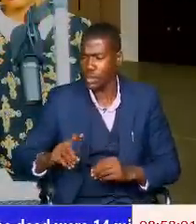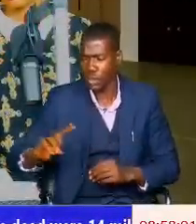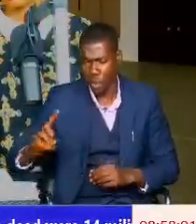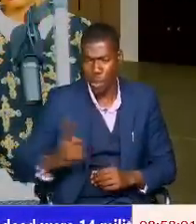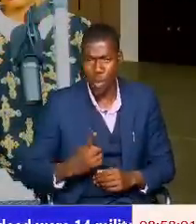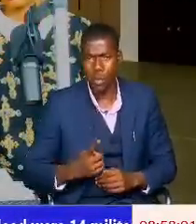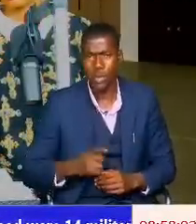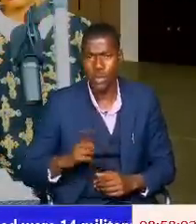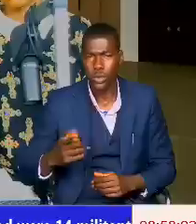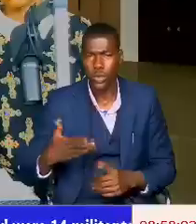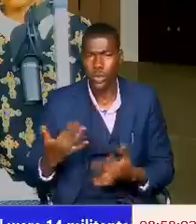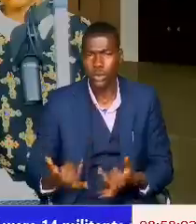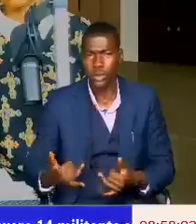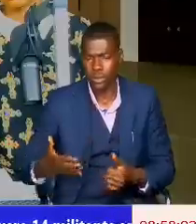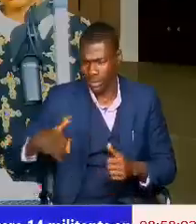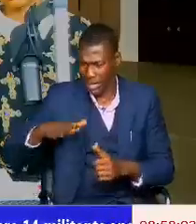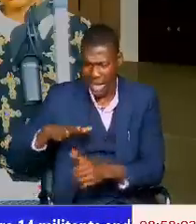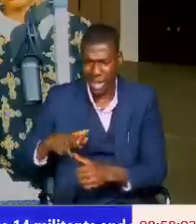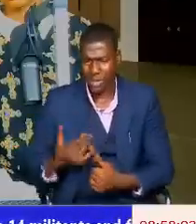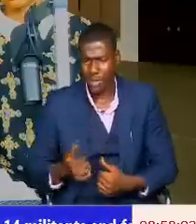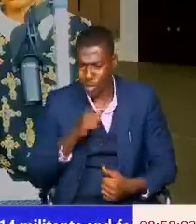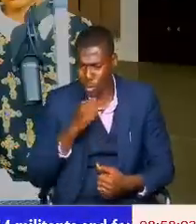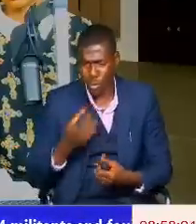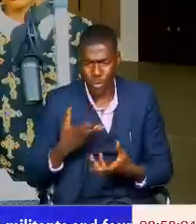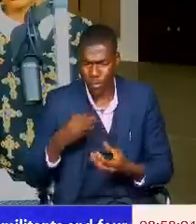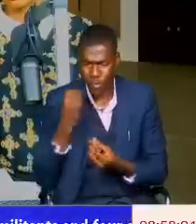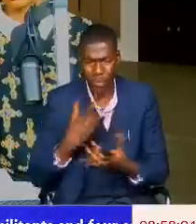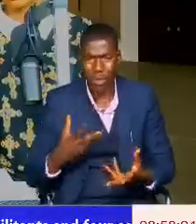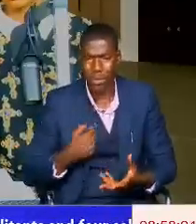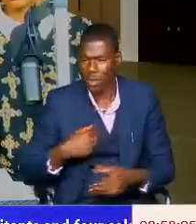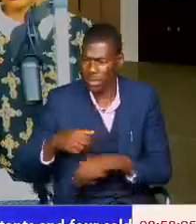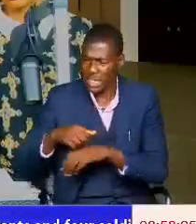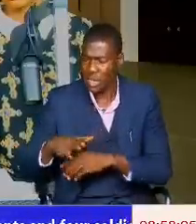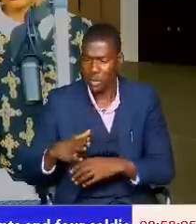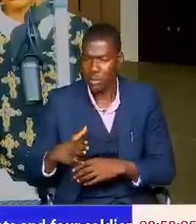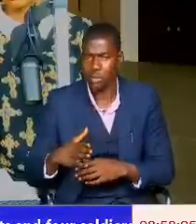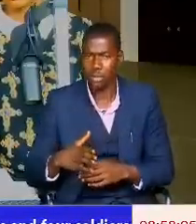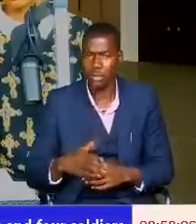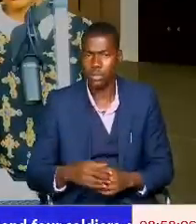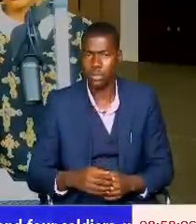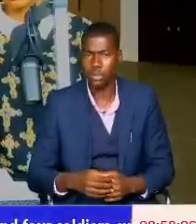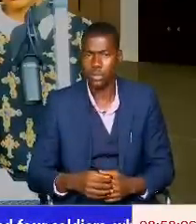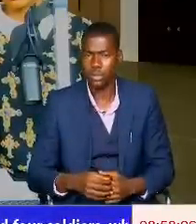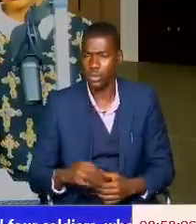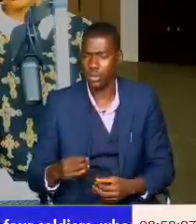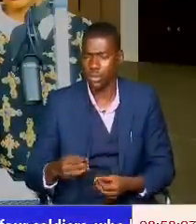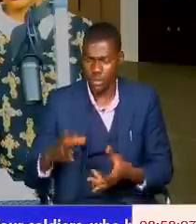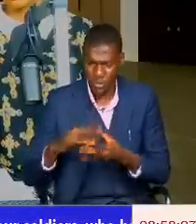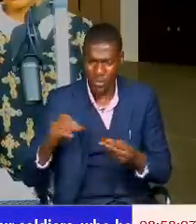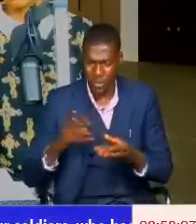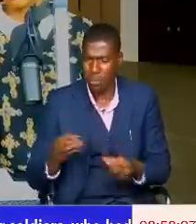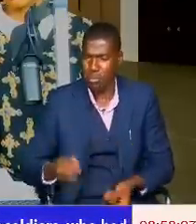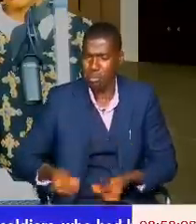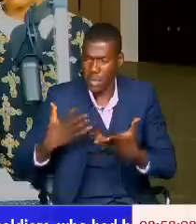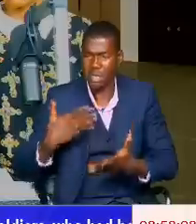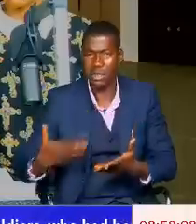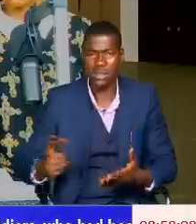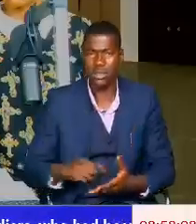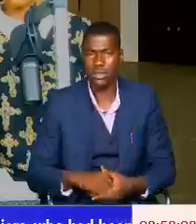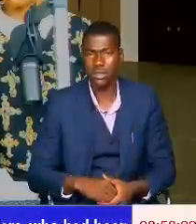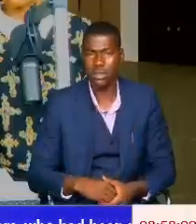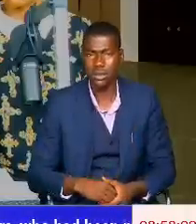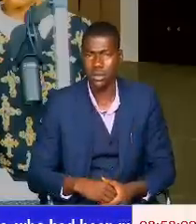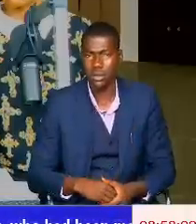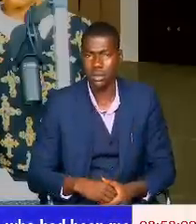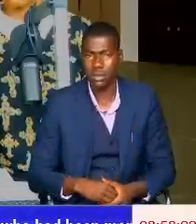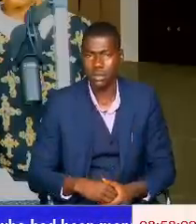one where you dey hide, mad, I go send you out. I'm sorry, sir. You tell me plenty stories. Even the letter and the affidavit